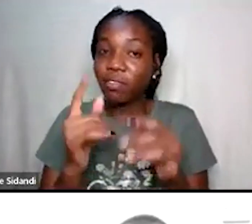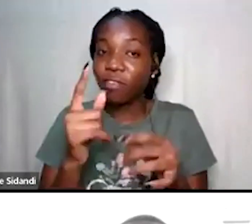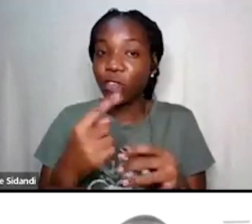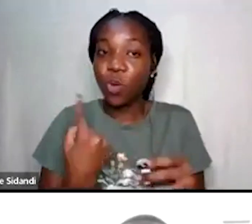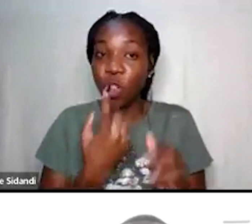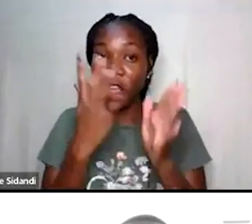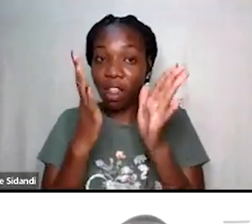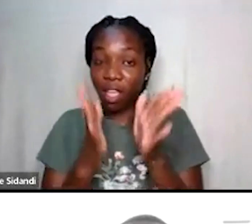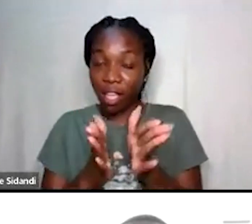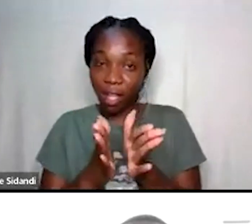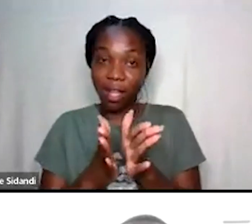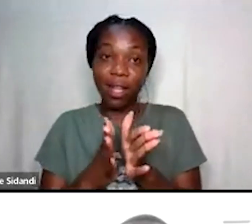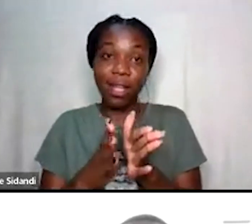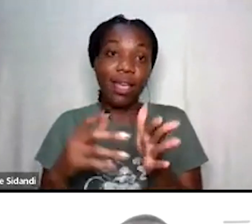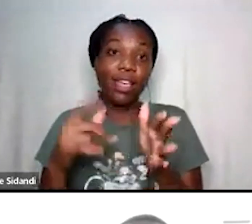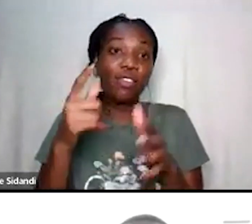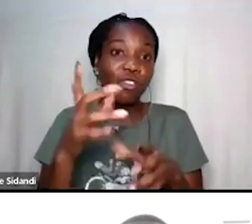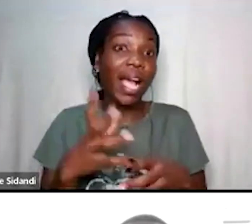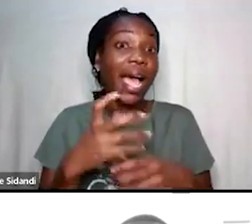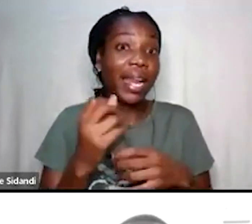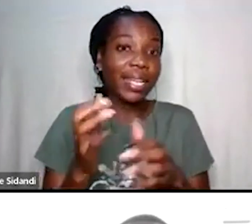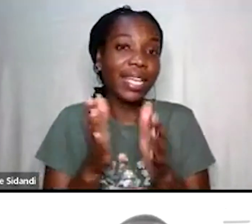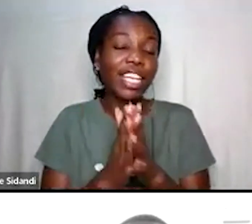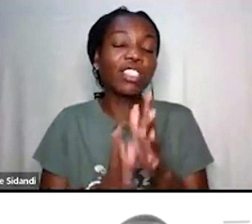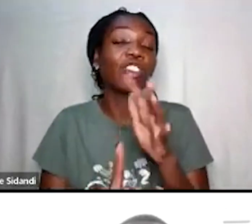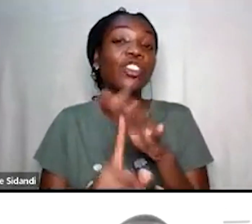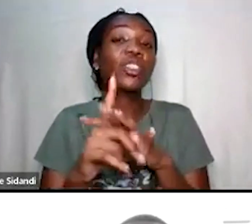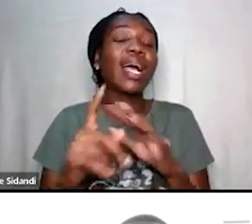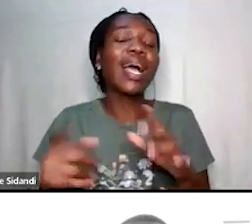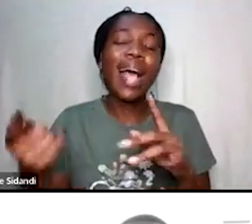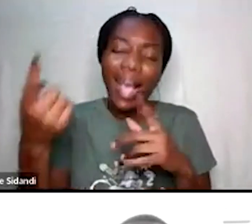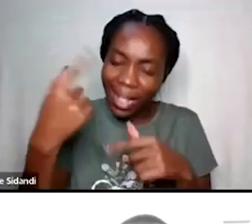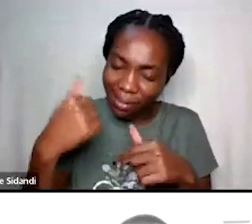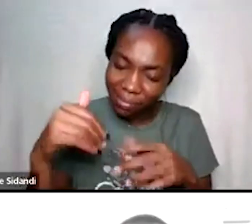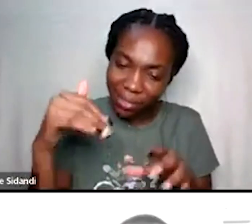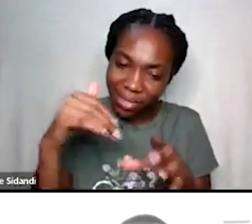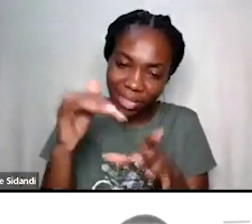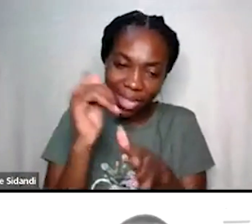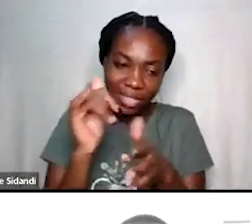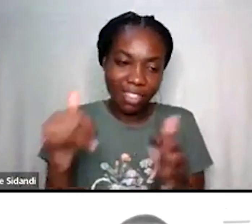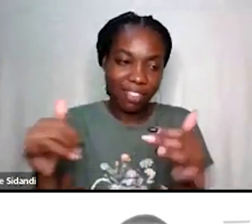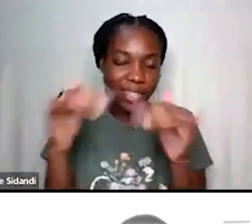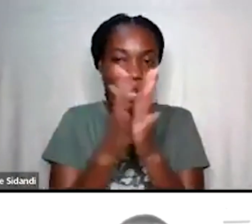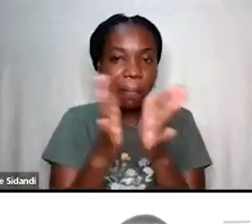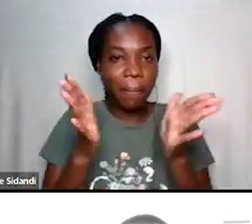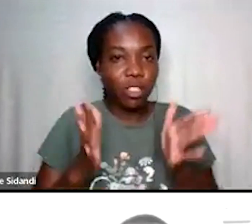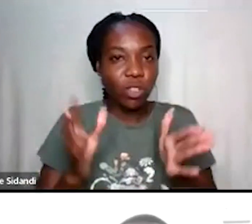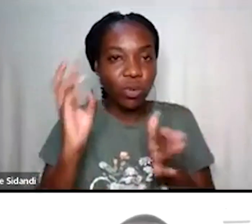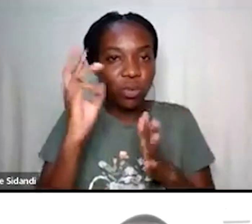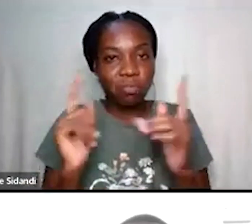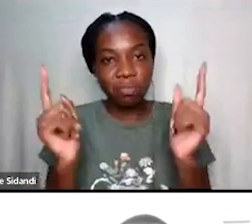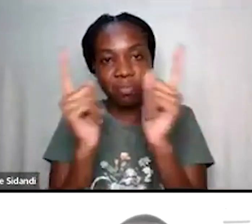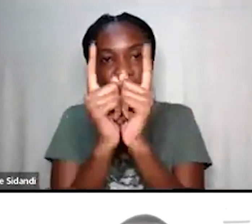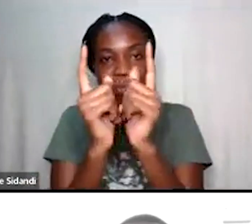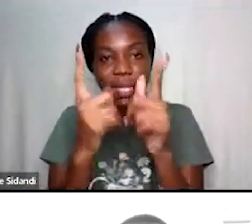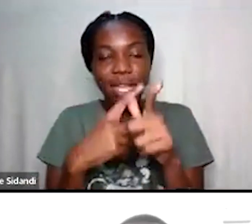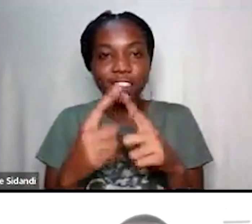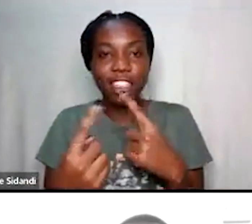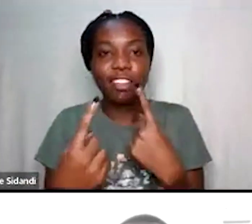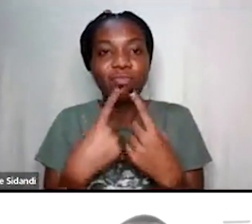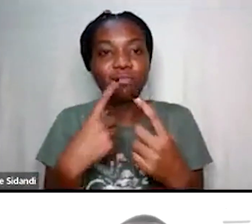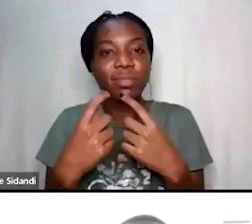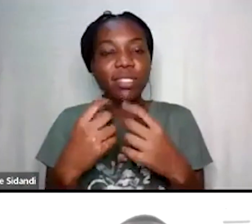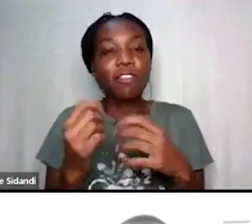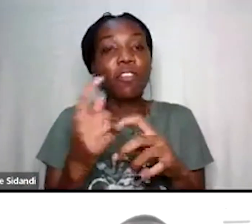please just take courage and show up in that event. And somebody will even approach you. And then you can strike a conversation from there. Even